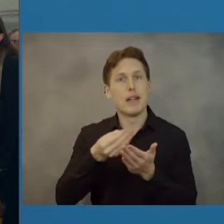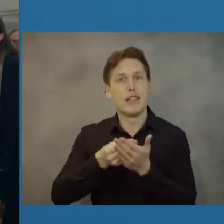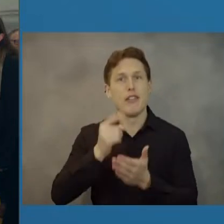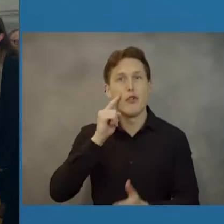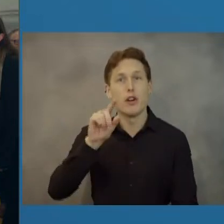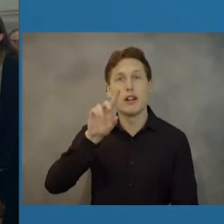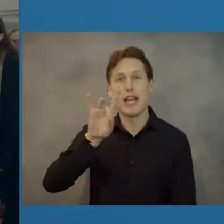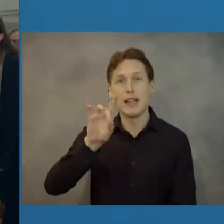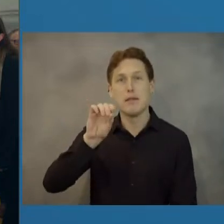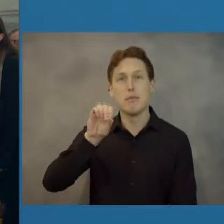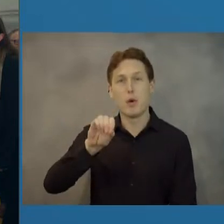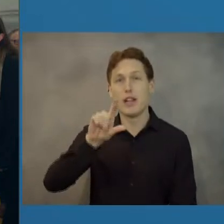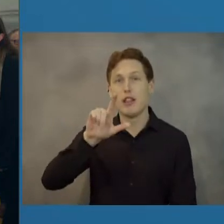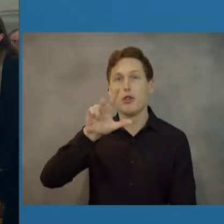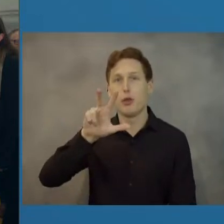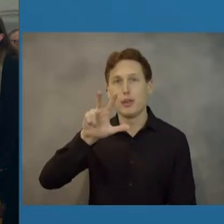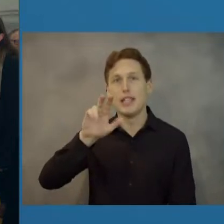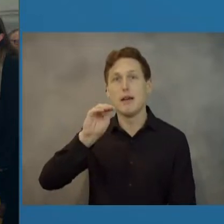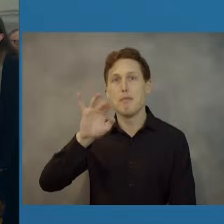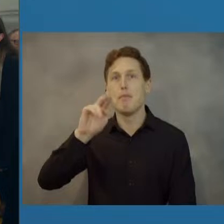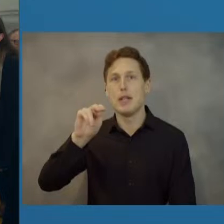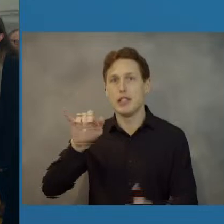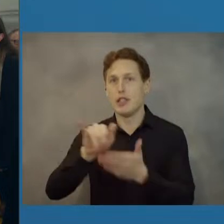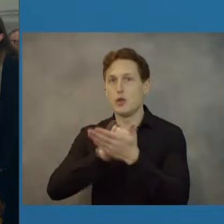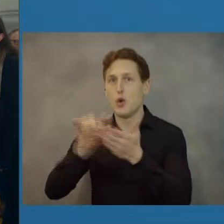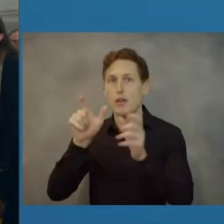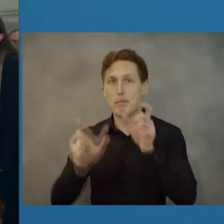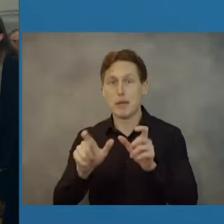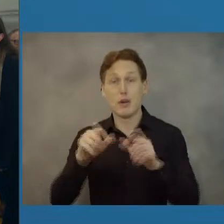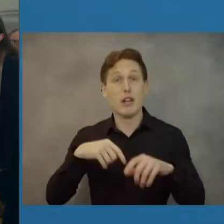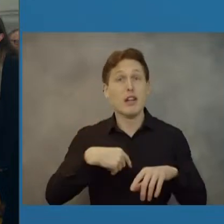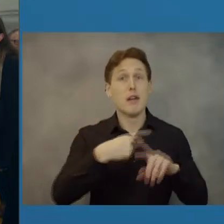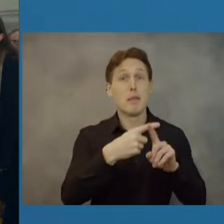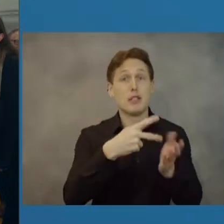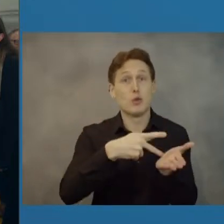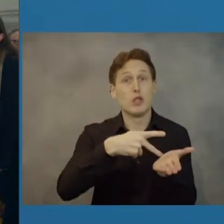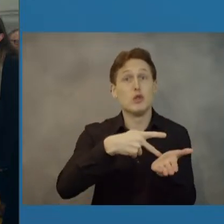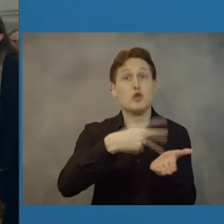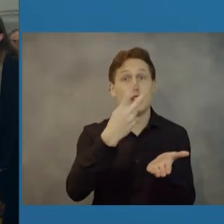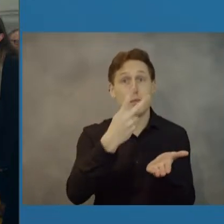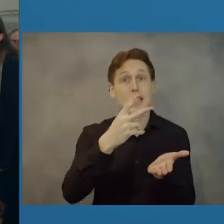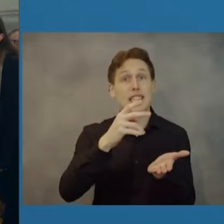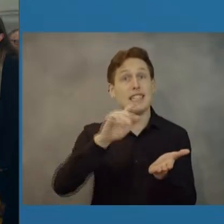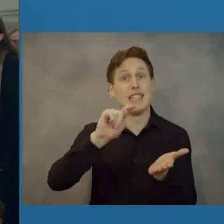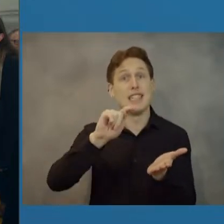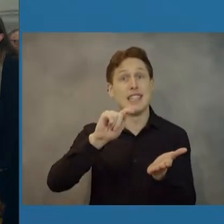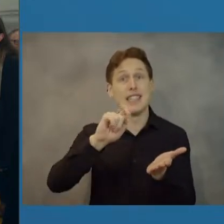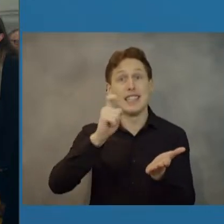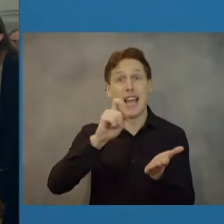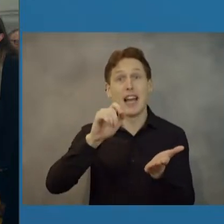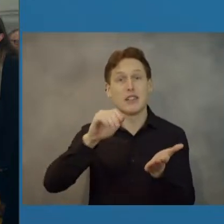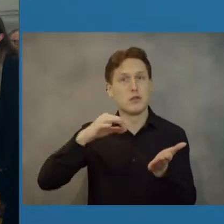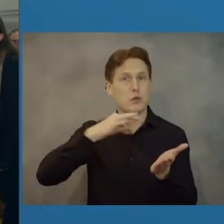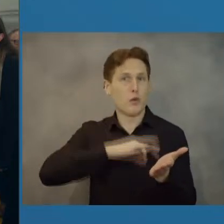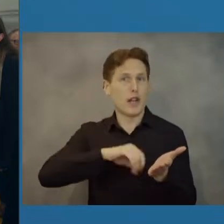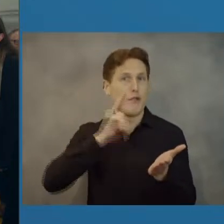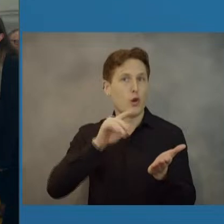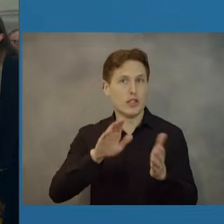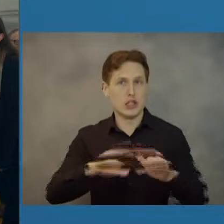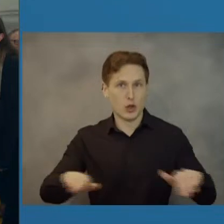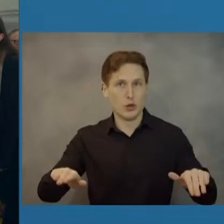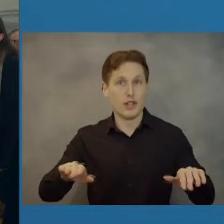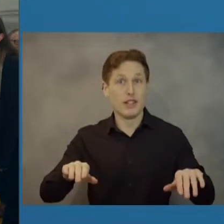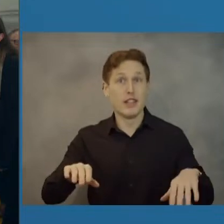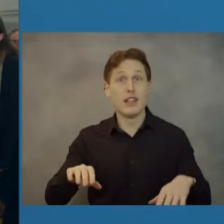tripling the size of the child tax credit, providing up to $1,000 per child under the age of 4, which was literally